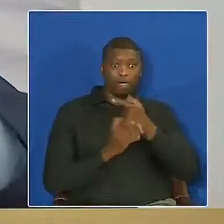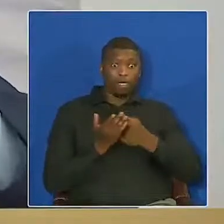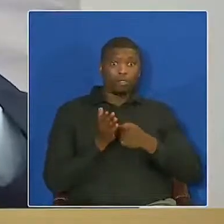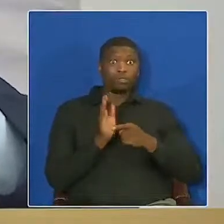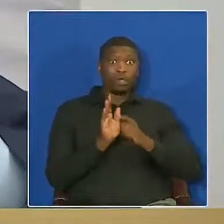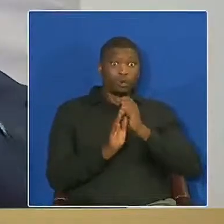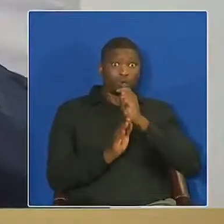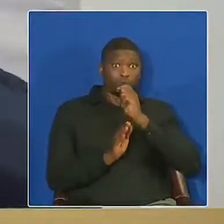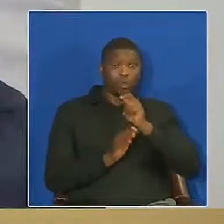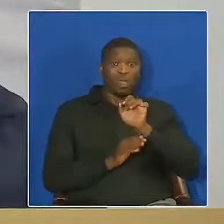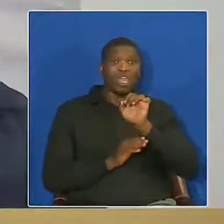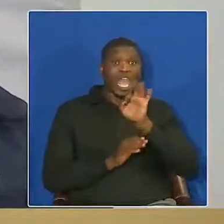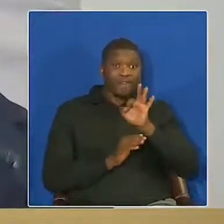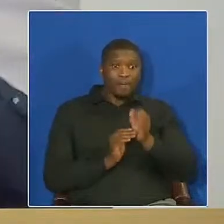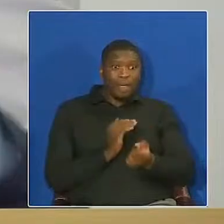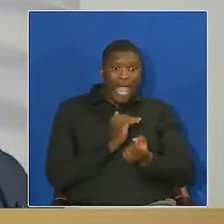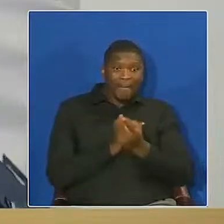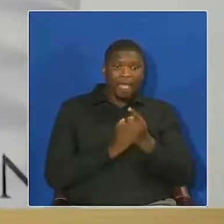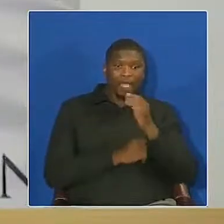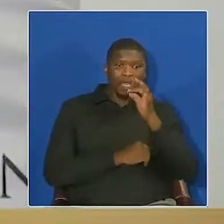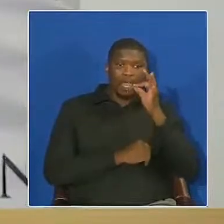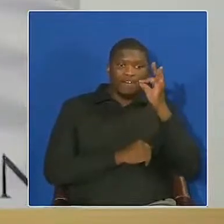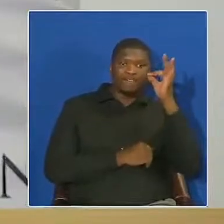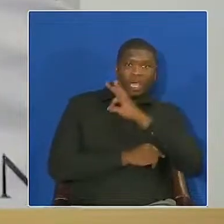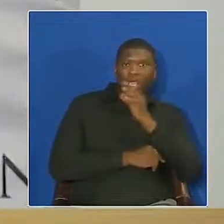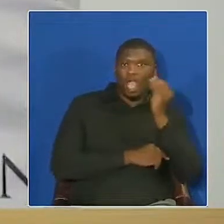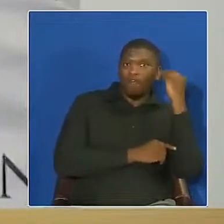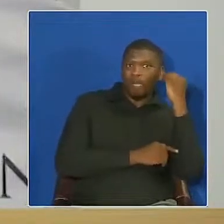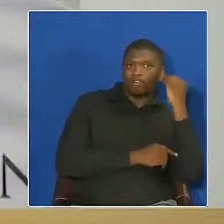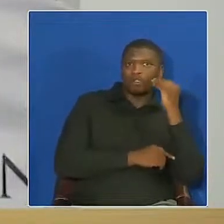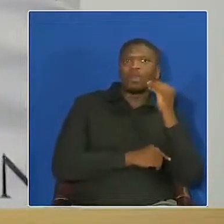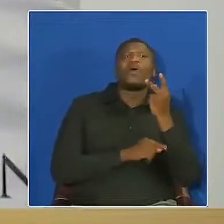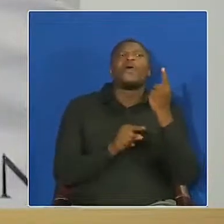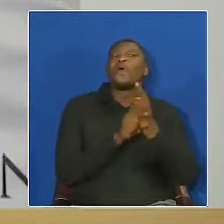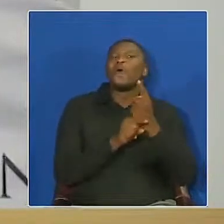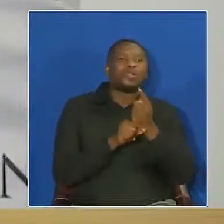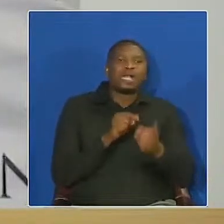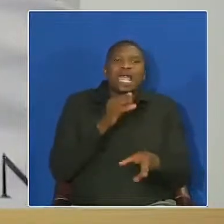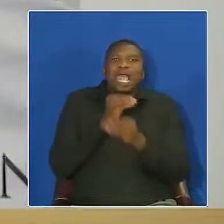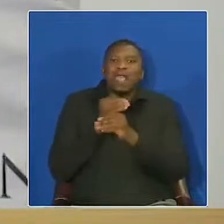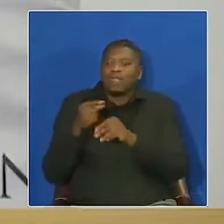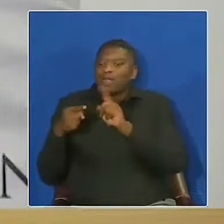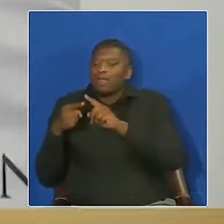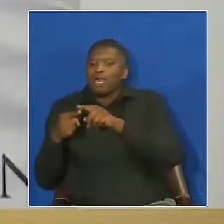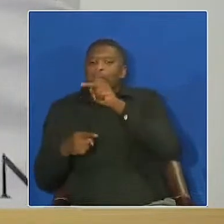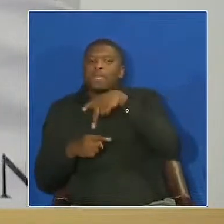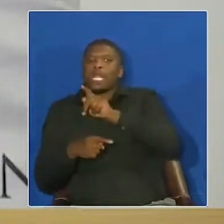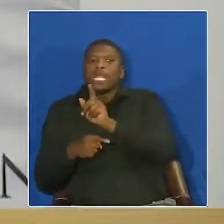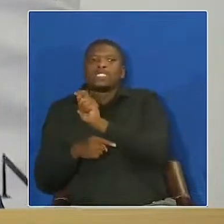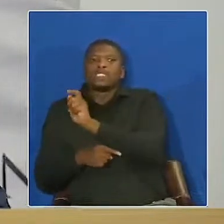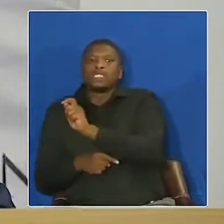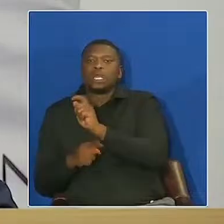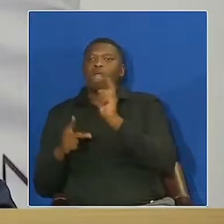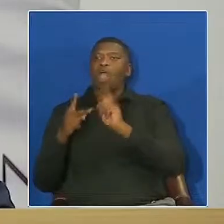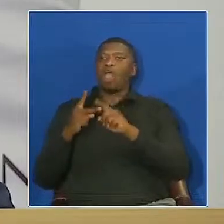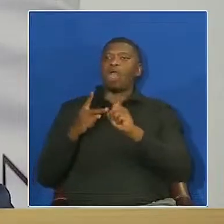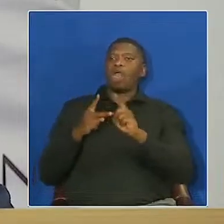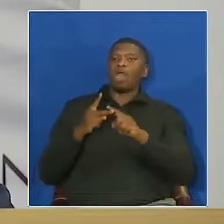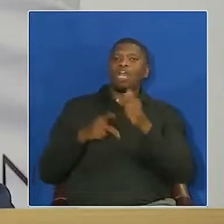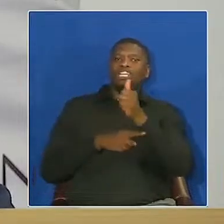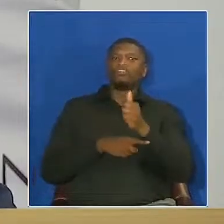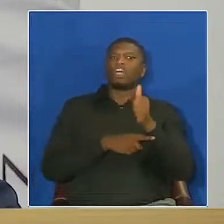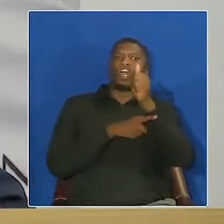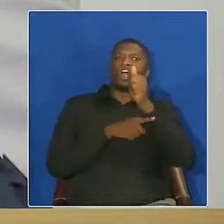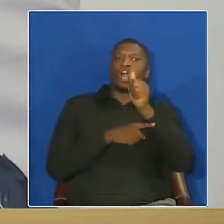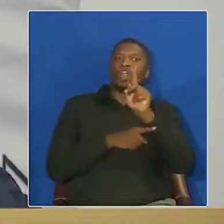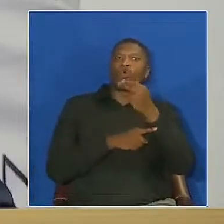either be a General Khumalo, a General Mkhwanazi, and a political task team, even if it's irrelevant. Because